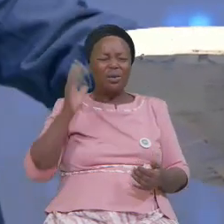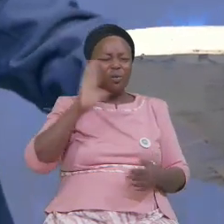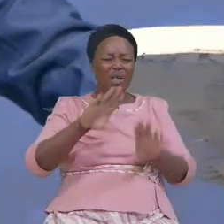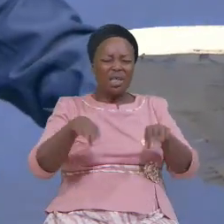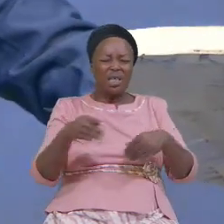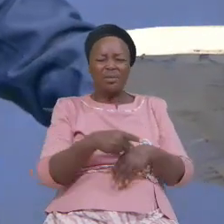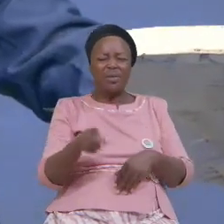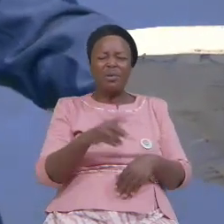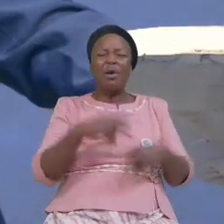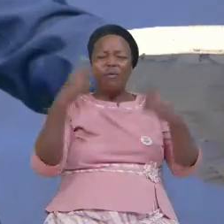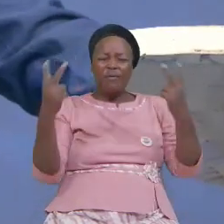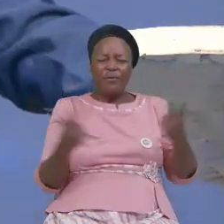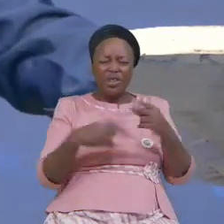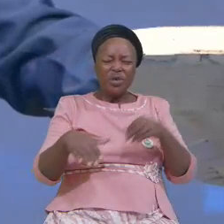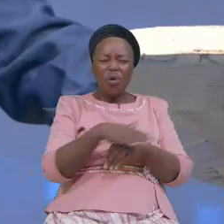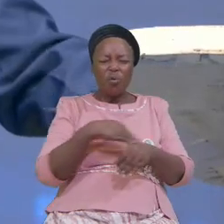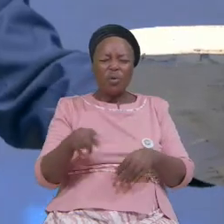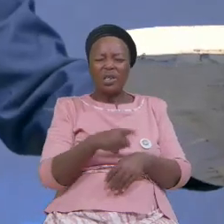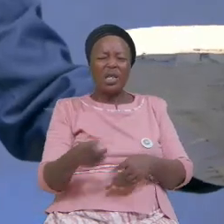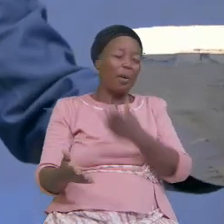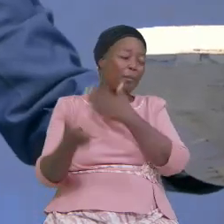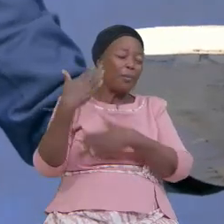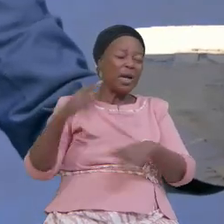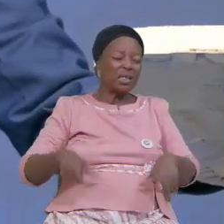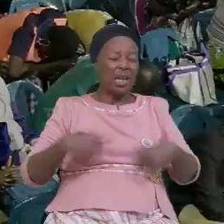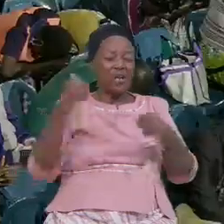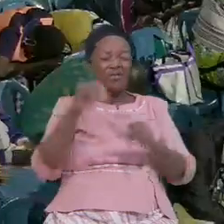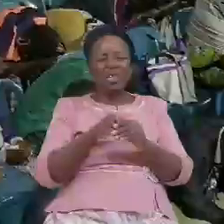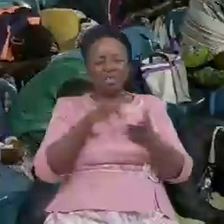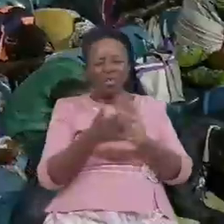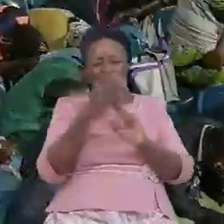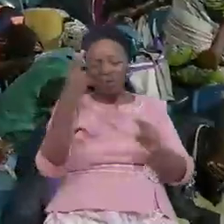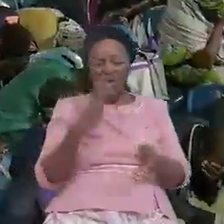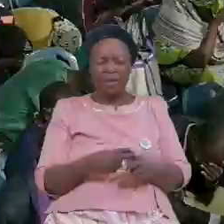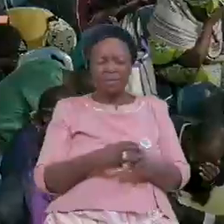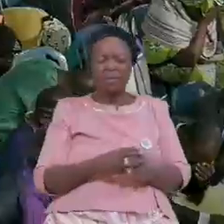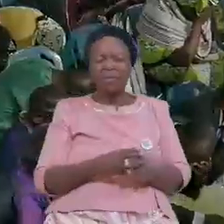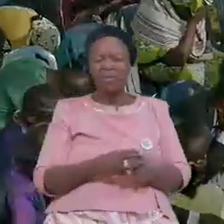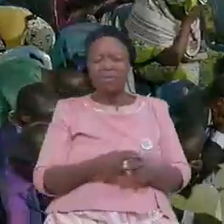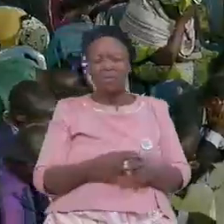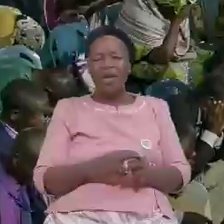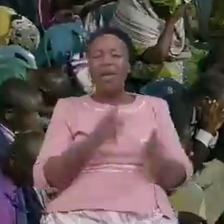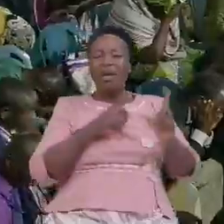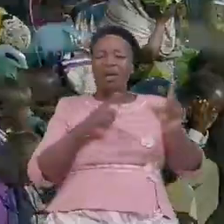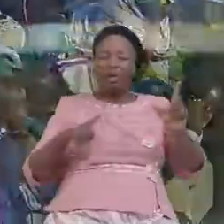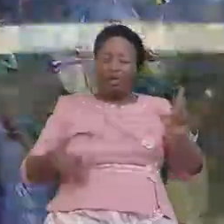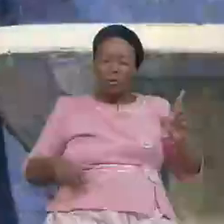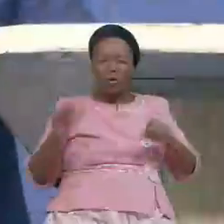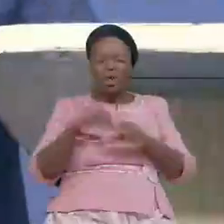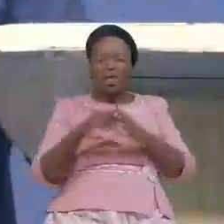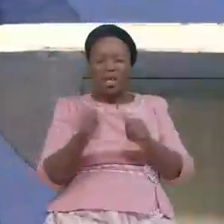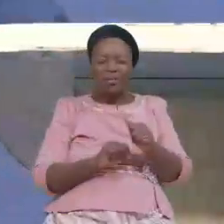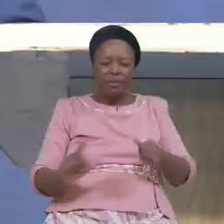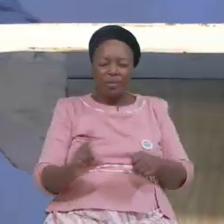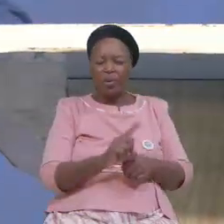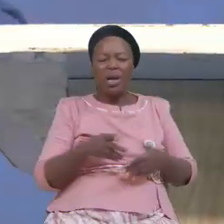victory over their past life in Jesus' name. Lord, in everyone, let there